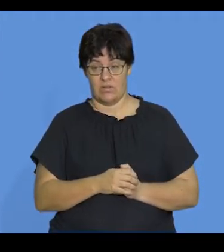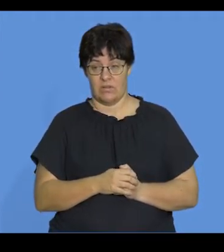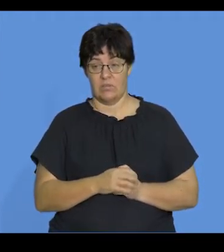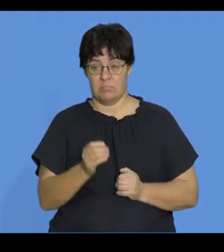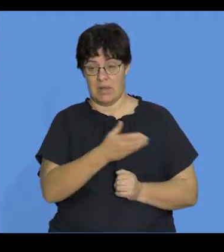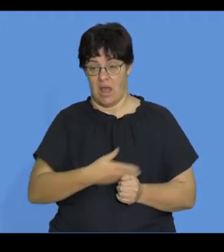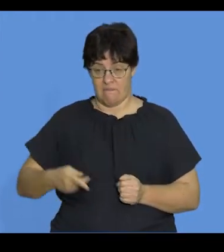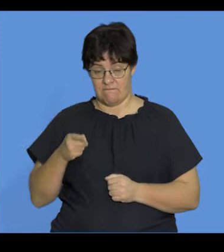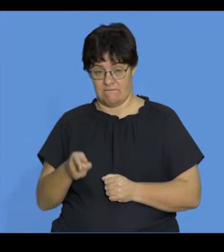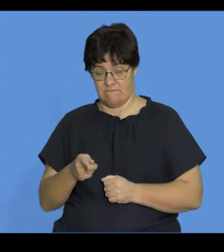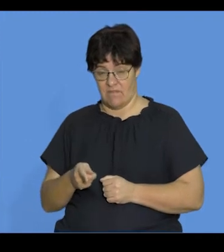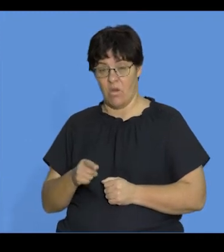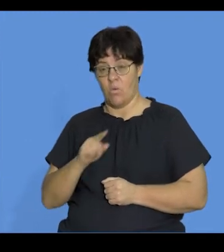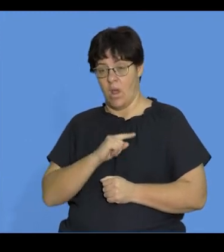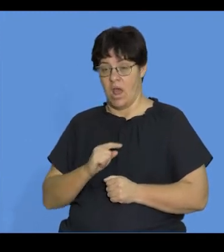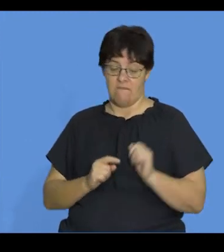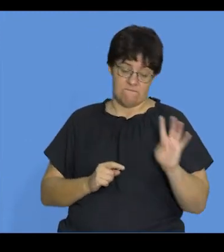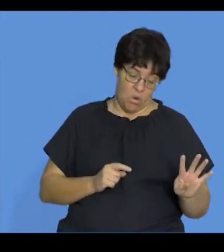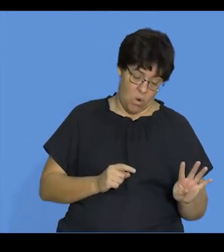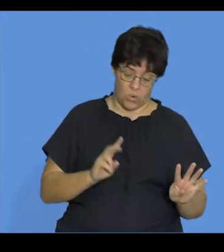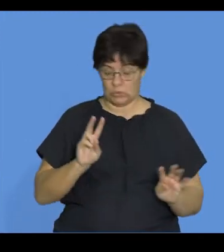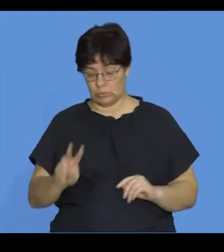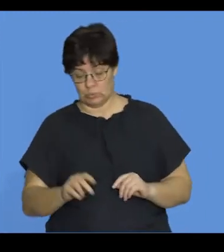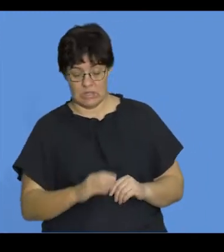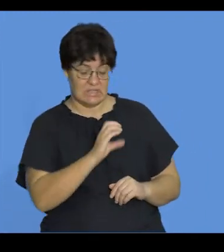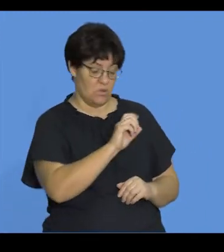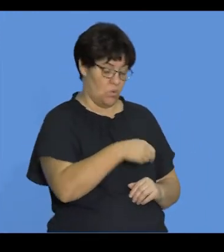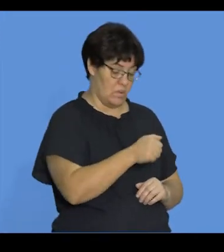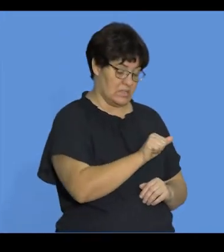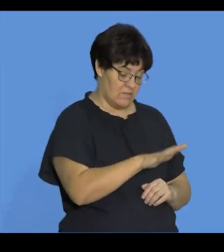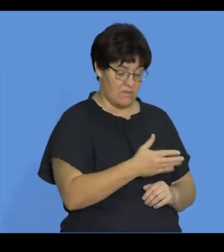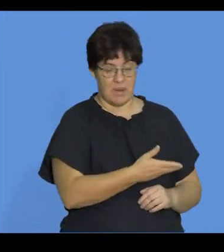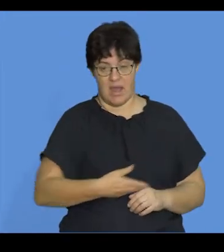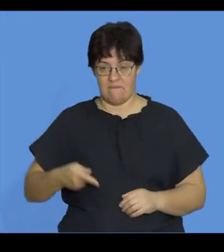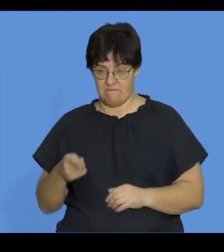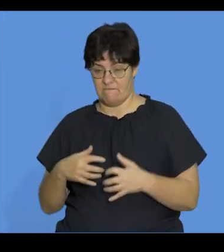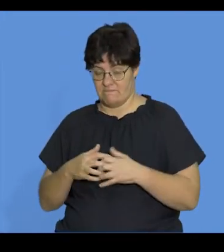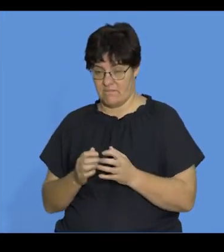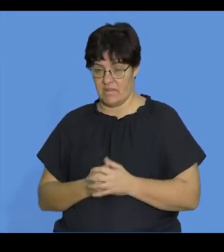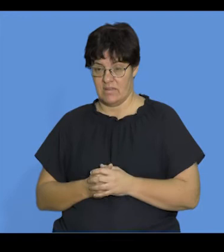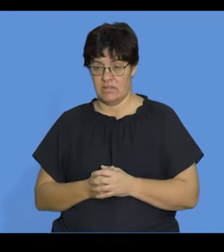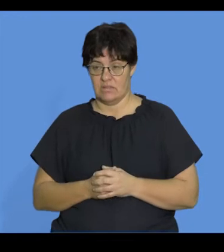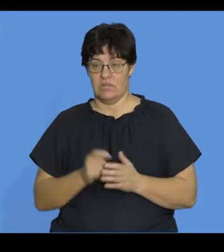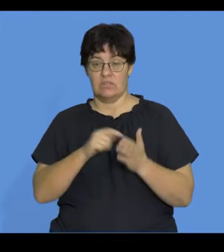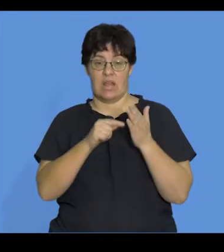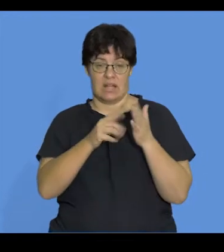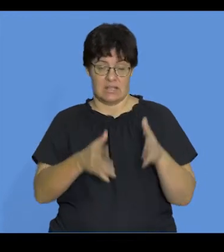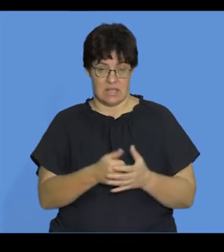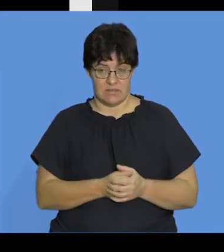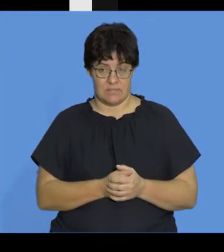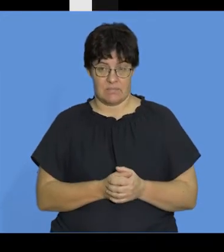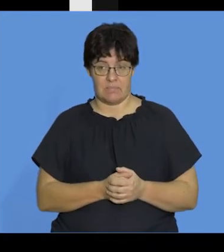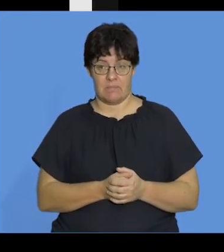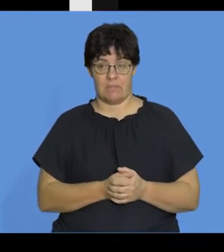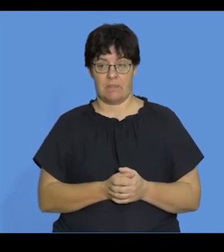0.65 will form half that because 4 forms 2. 0.65 will form half that. So if we go to